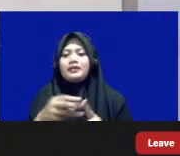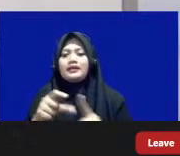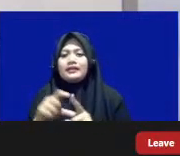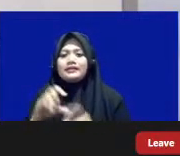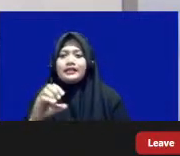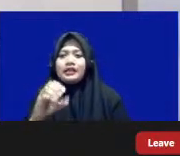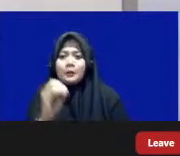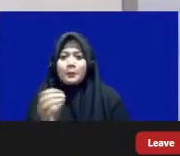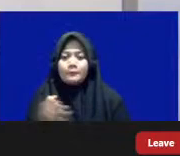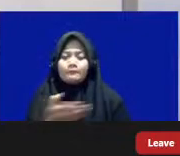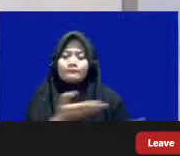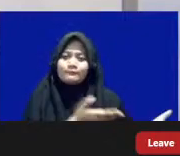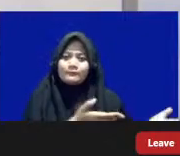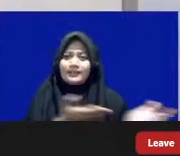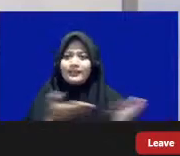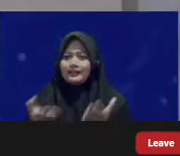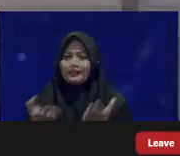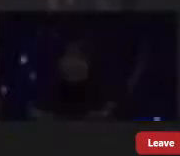is yours.